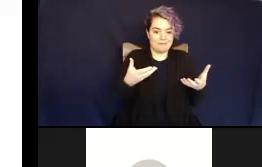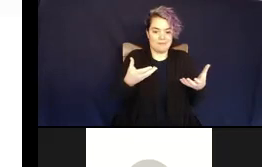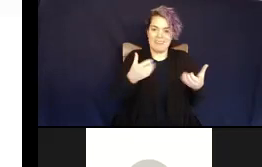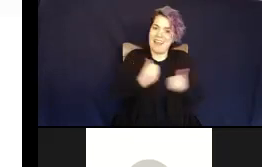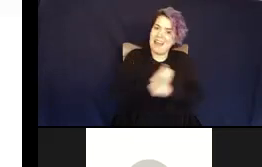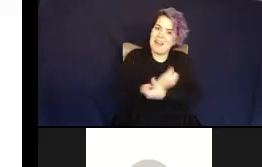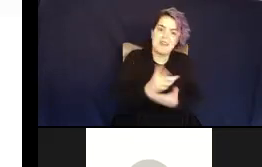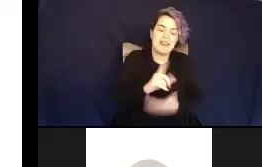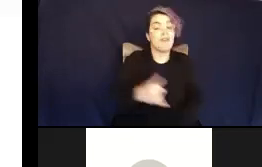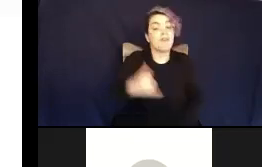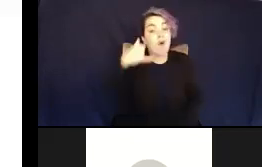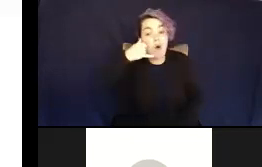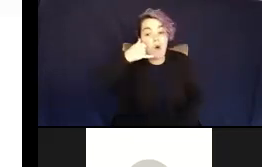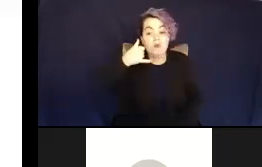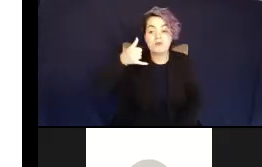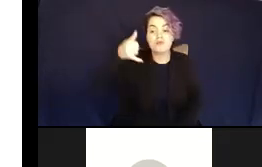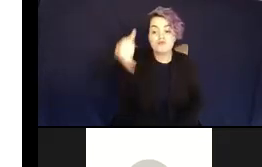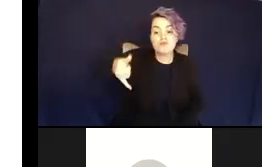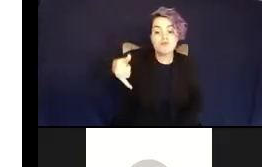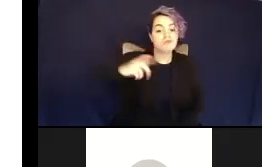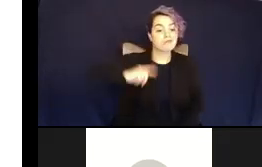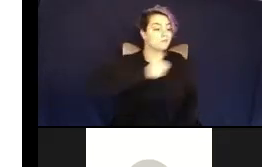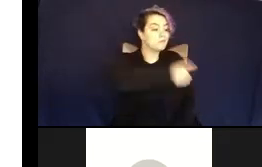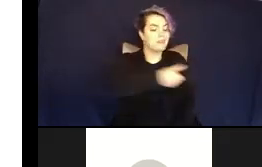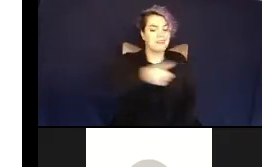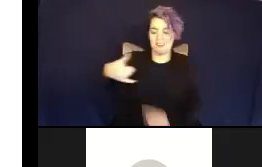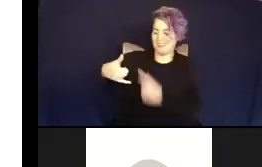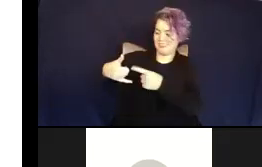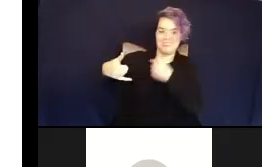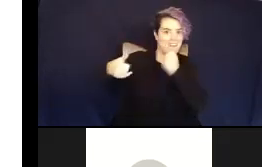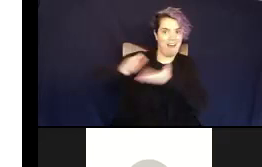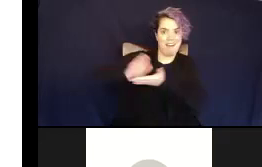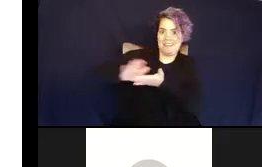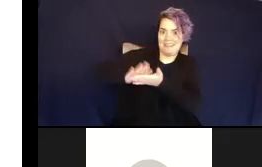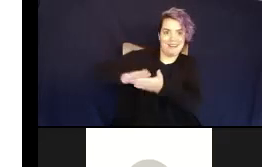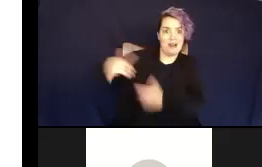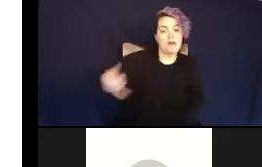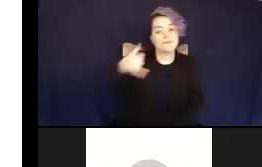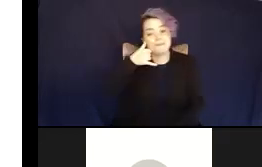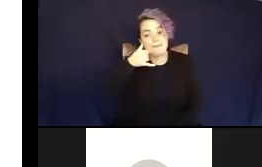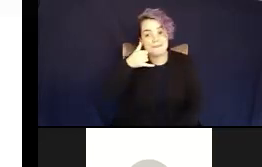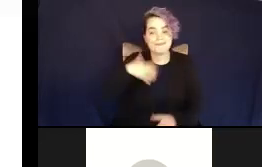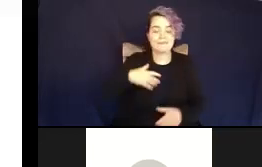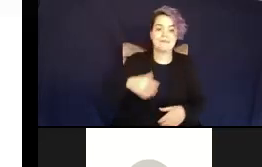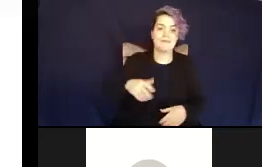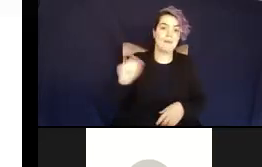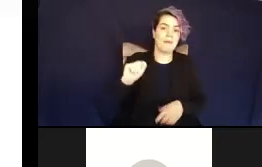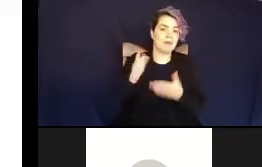the phones aren't being cleaned from one person to the next. And so, and people sharing bathrooms. And